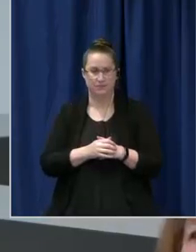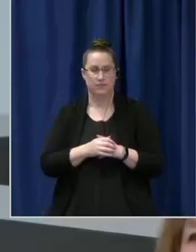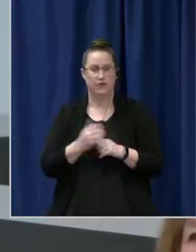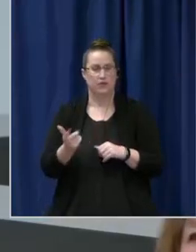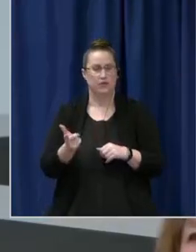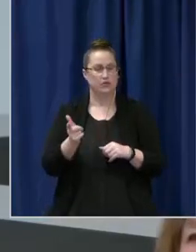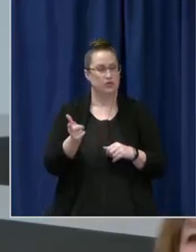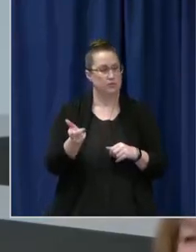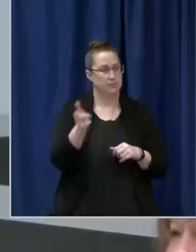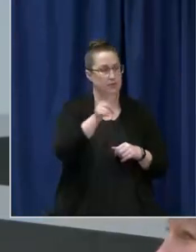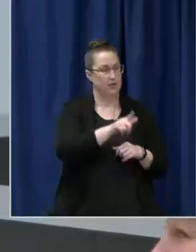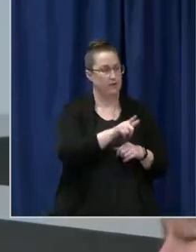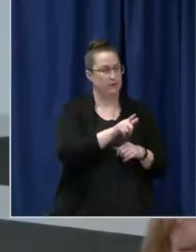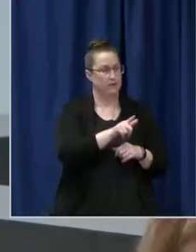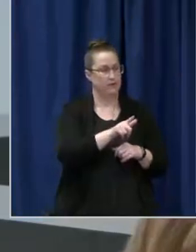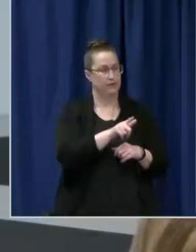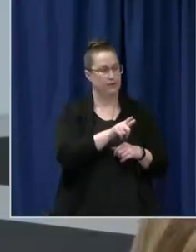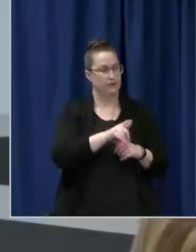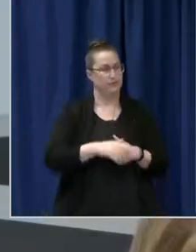over.